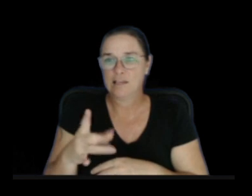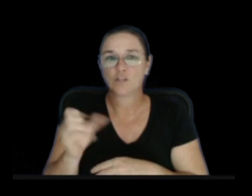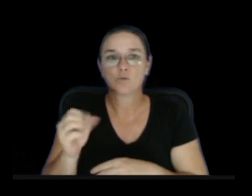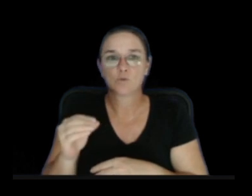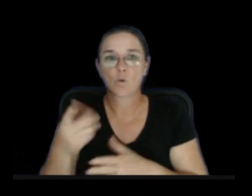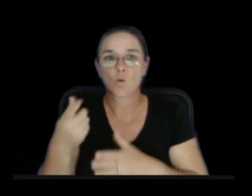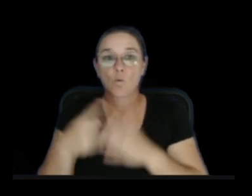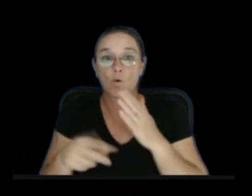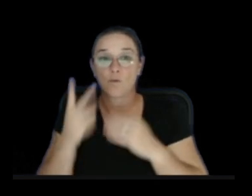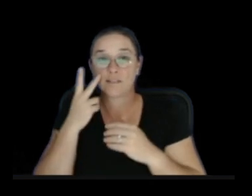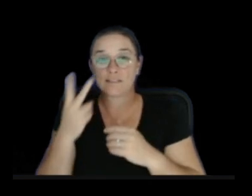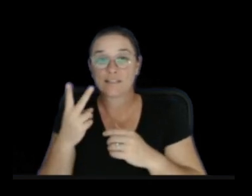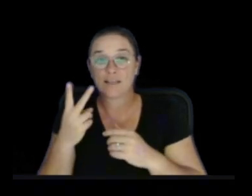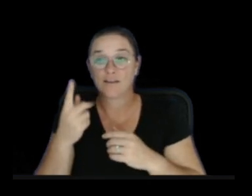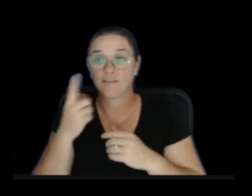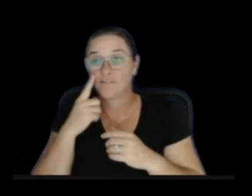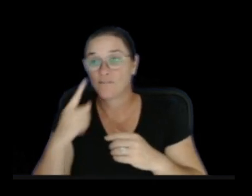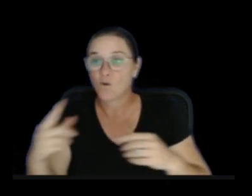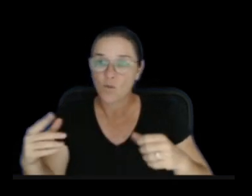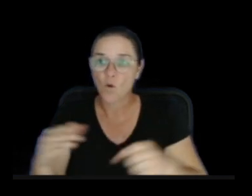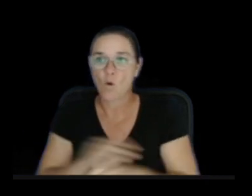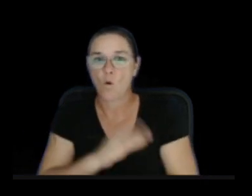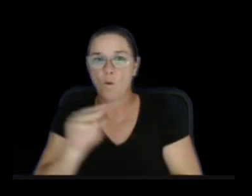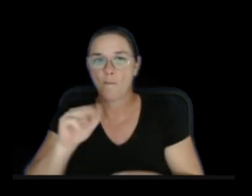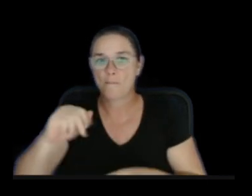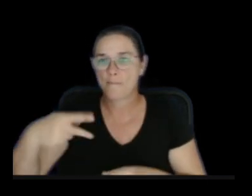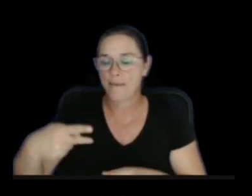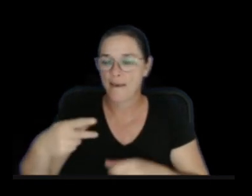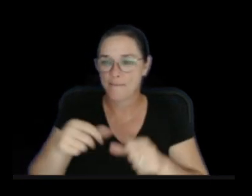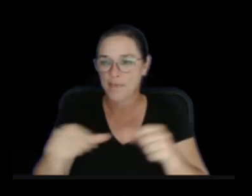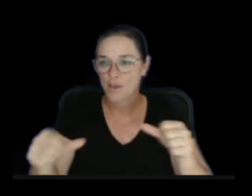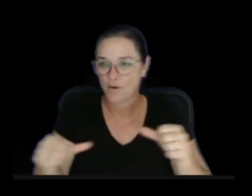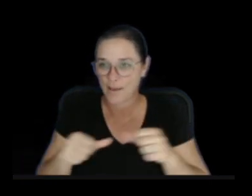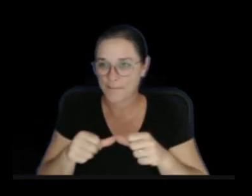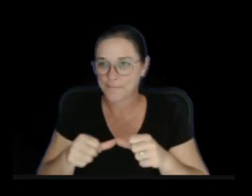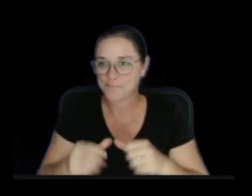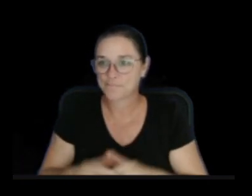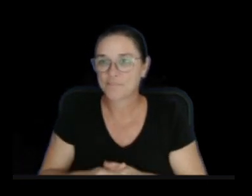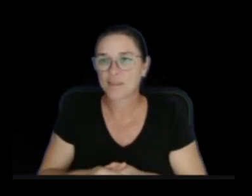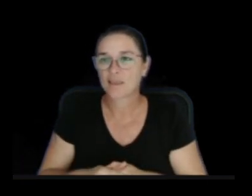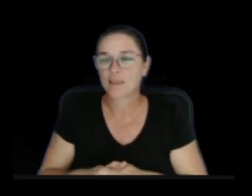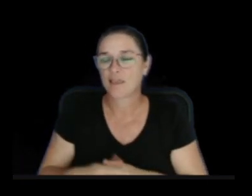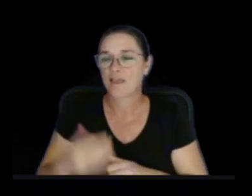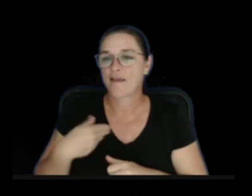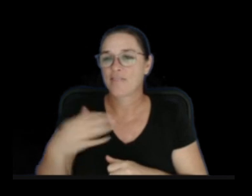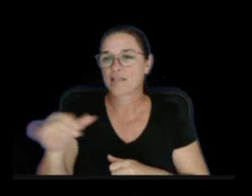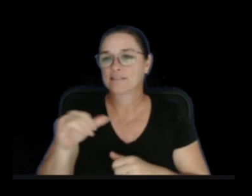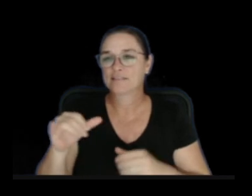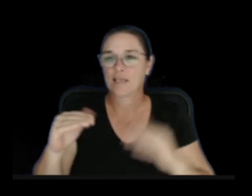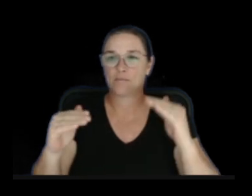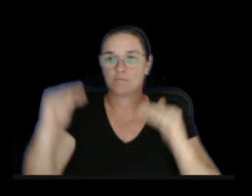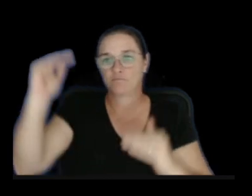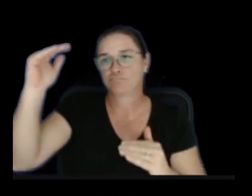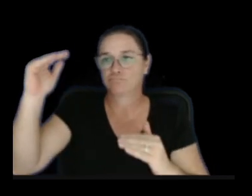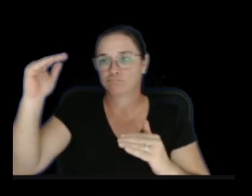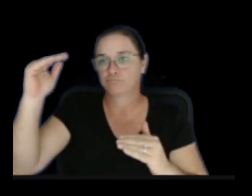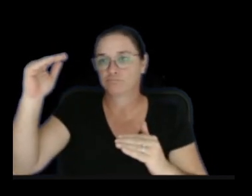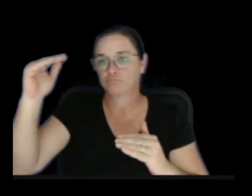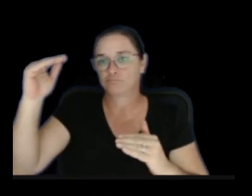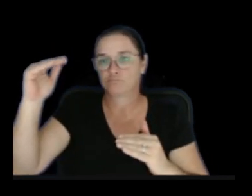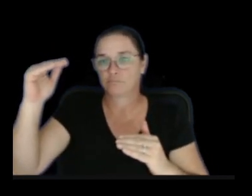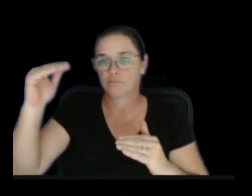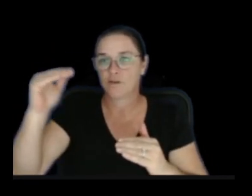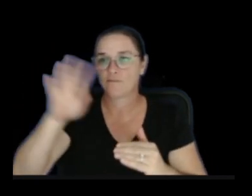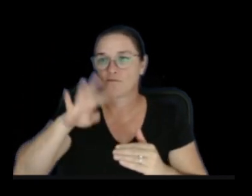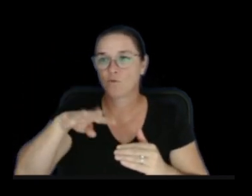entire map area that we showed of Kilauea, but it shows that same ratio, about a 4-fold increase in earthquakes over the